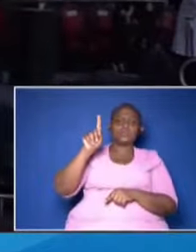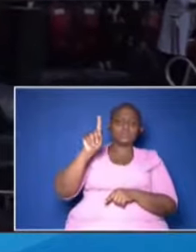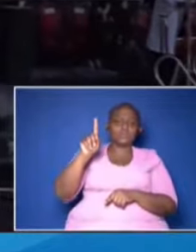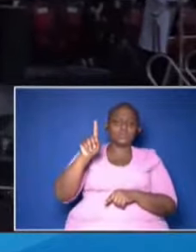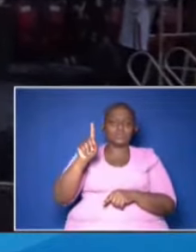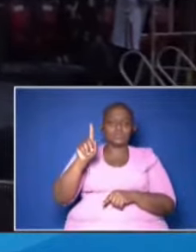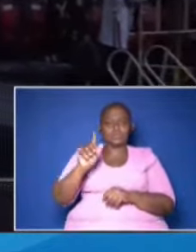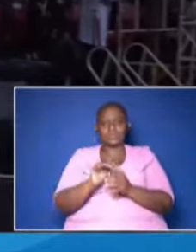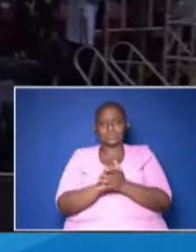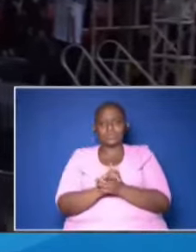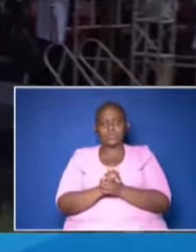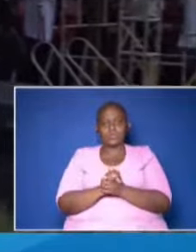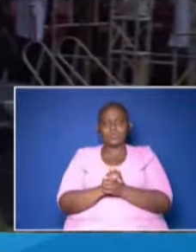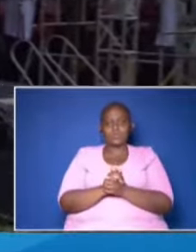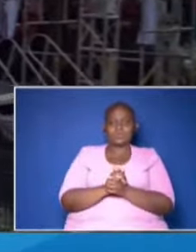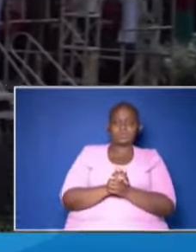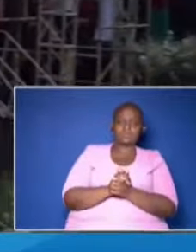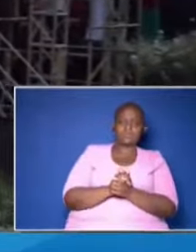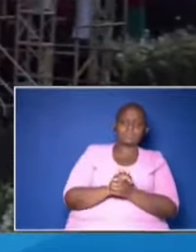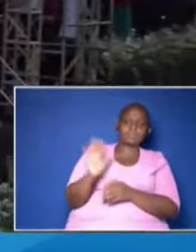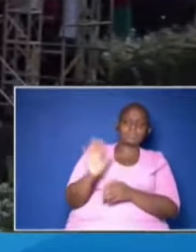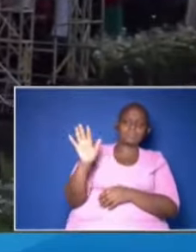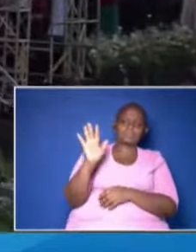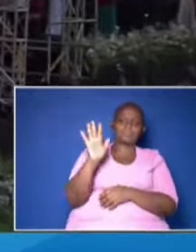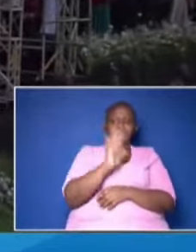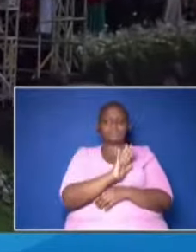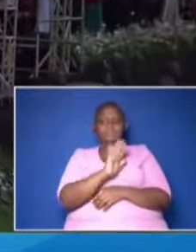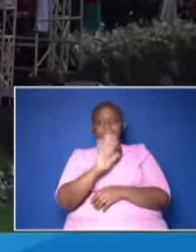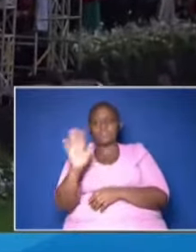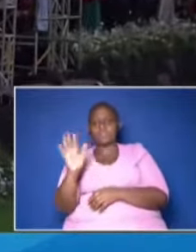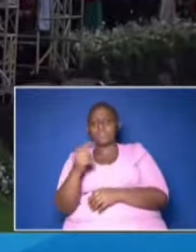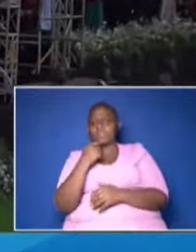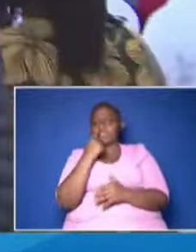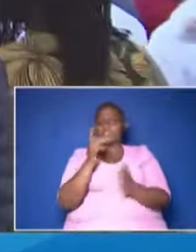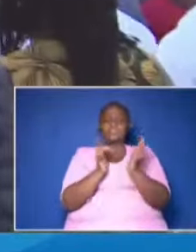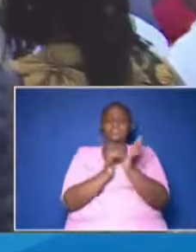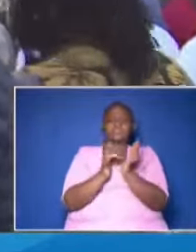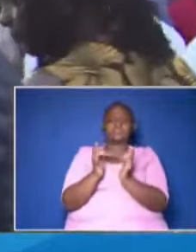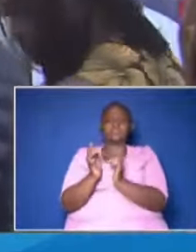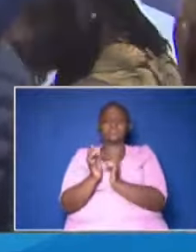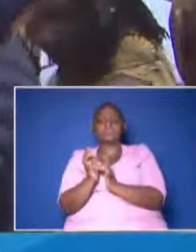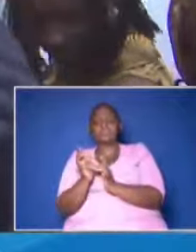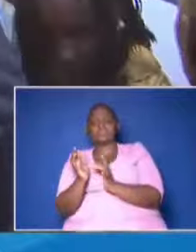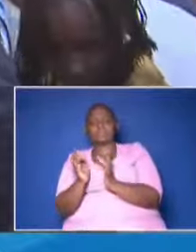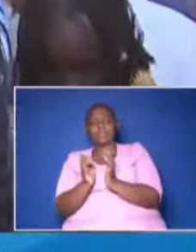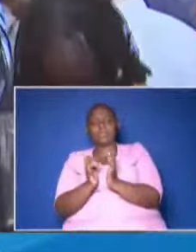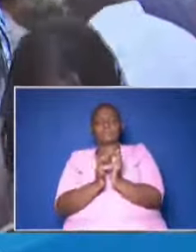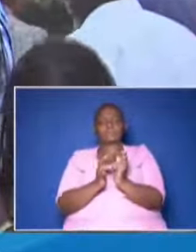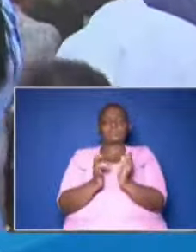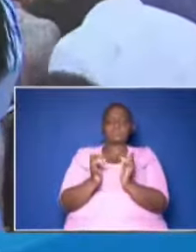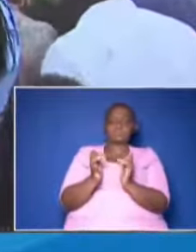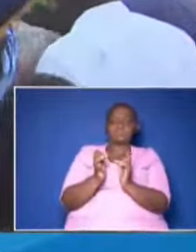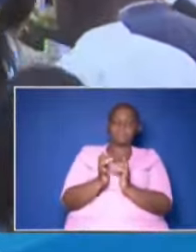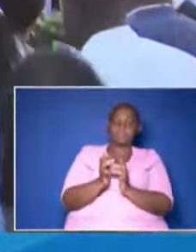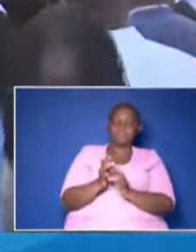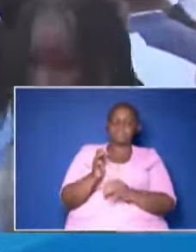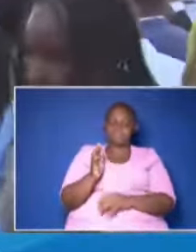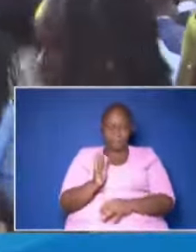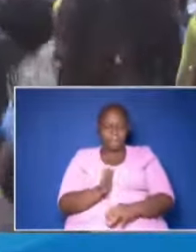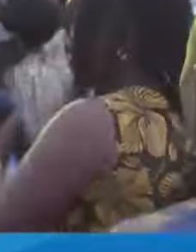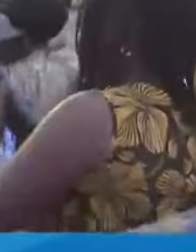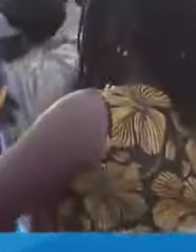like oh wave your hands to Jesus say Jesus Jesus Jesus Jesus